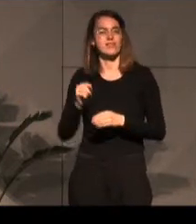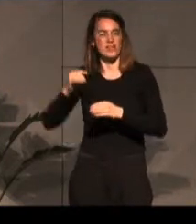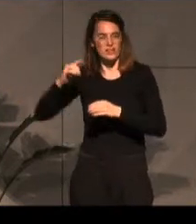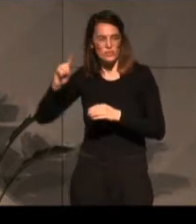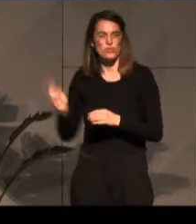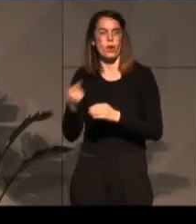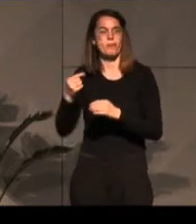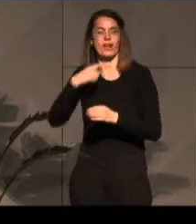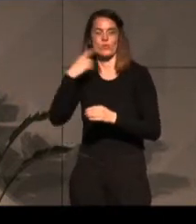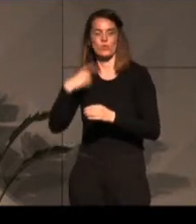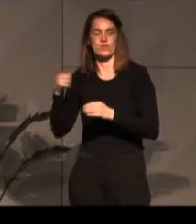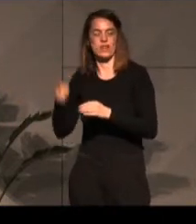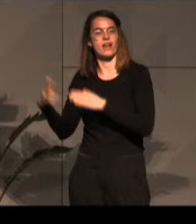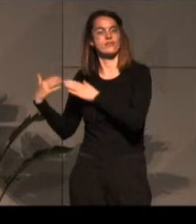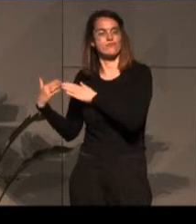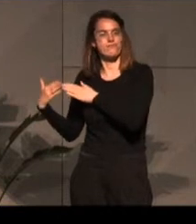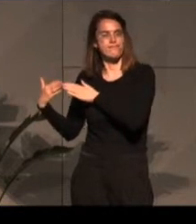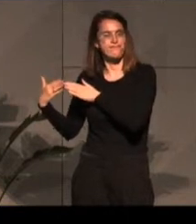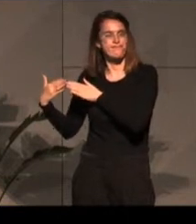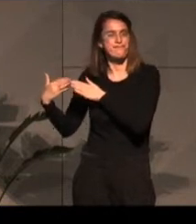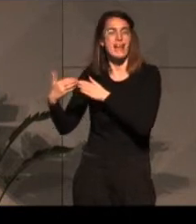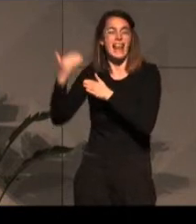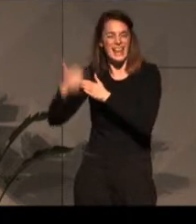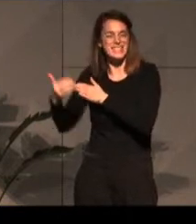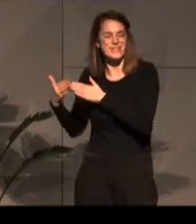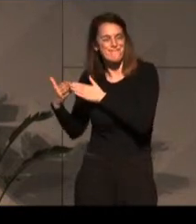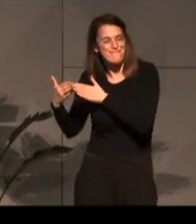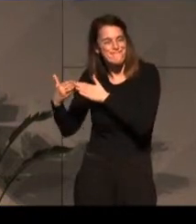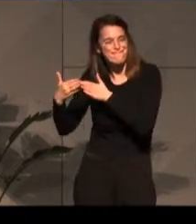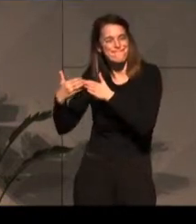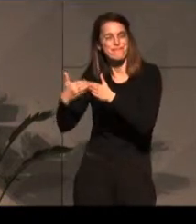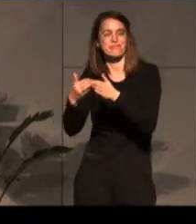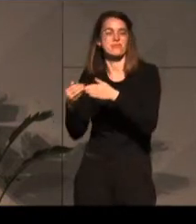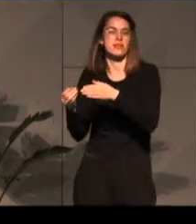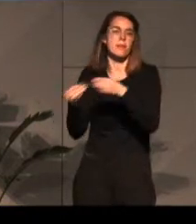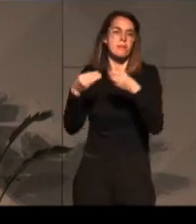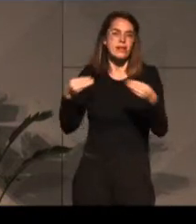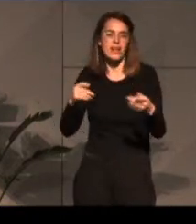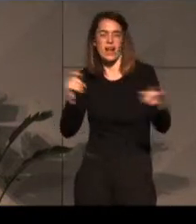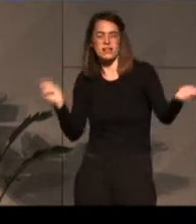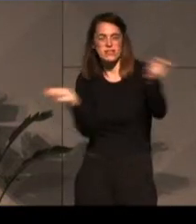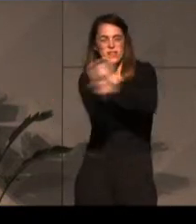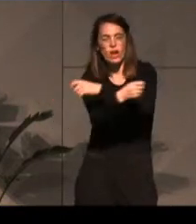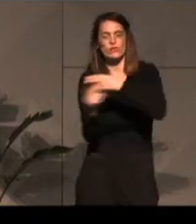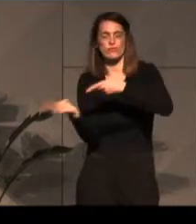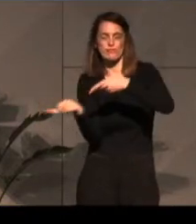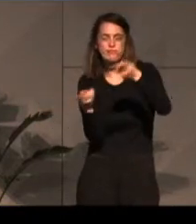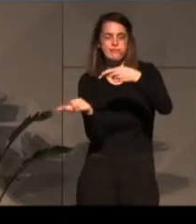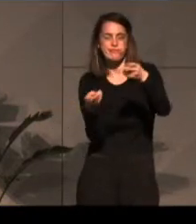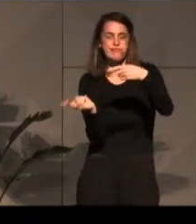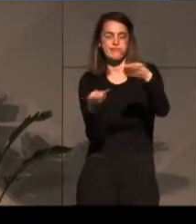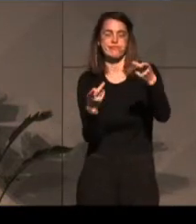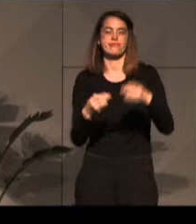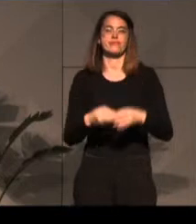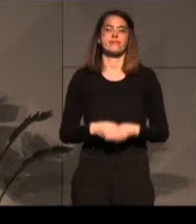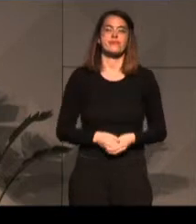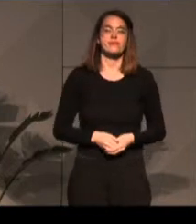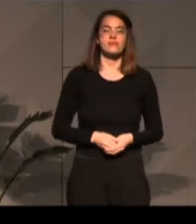Meanwhile, the support vessel comes to supply the Polarstern once more. Unusually open